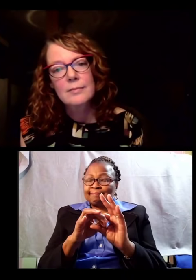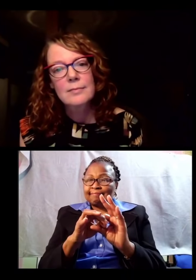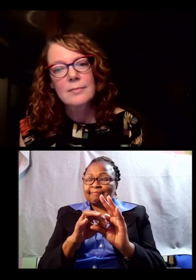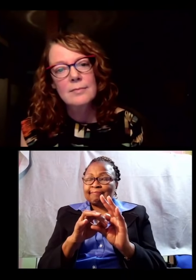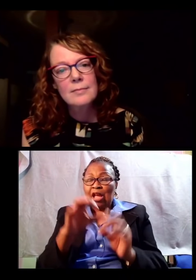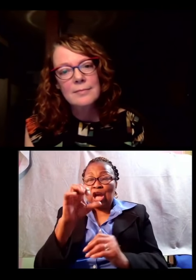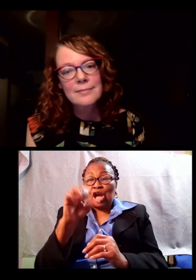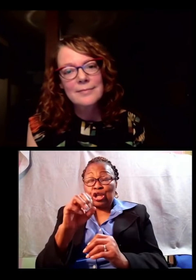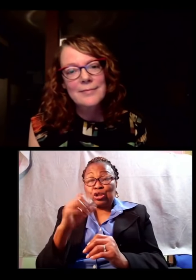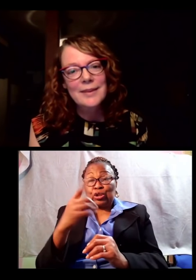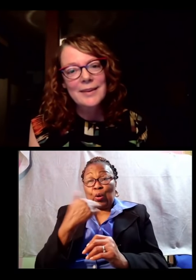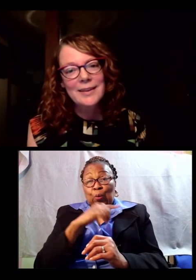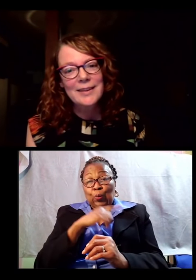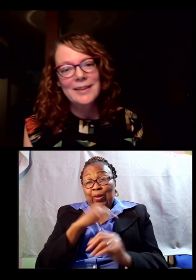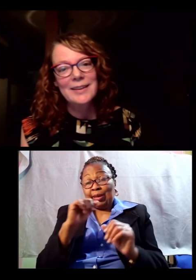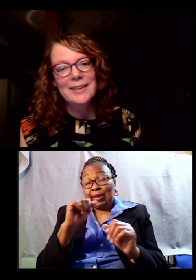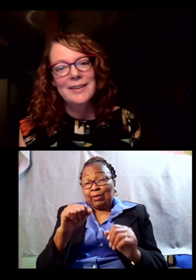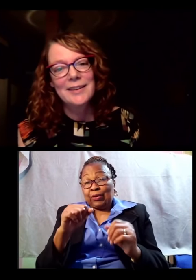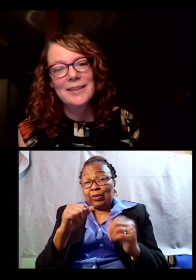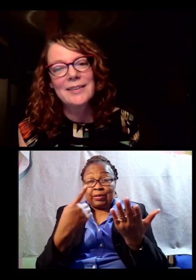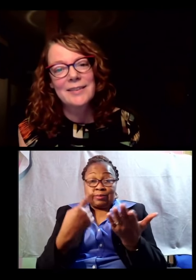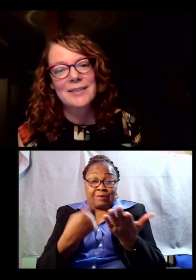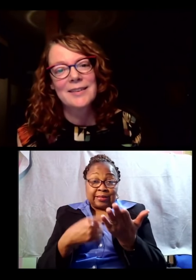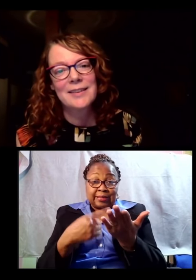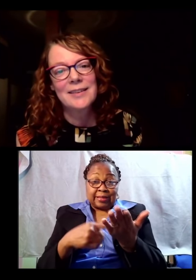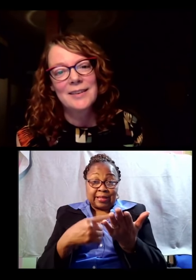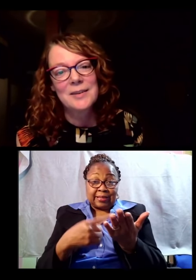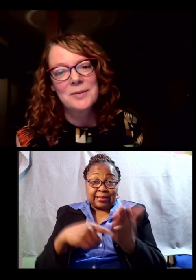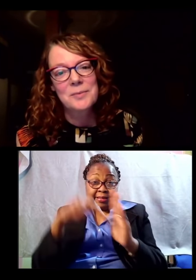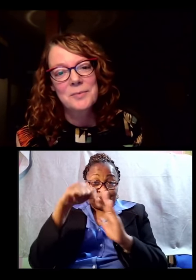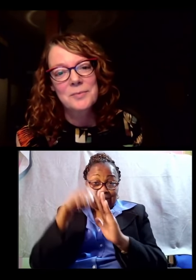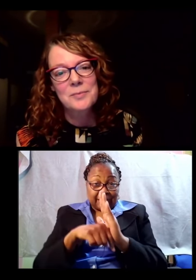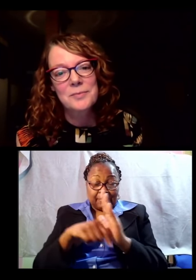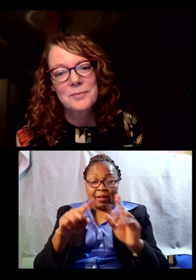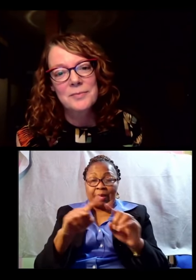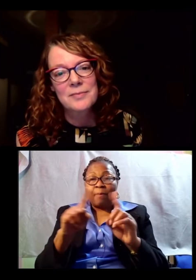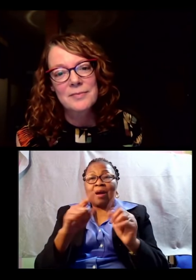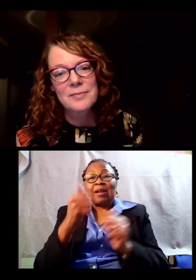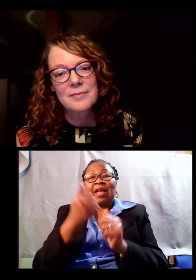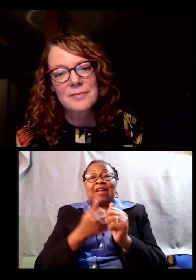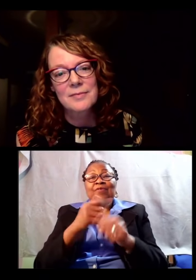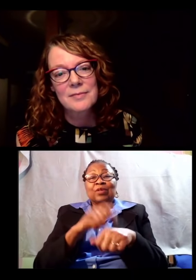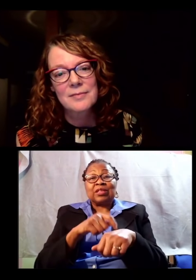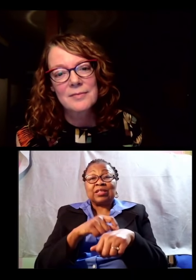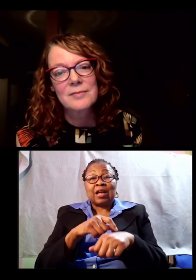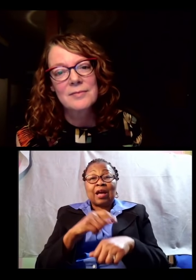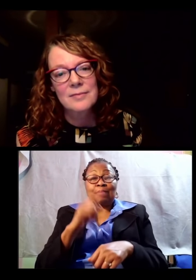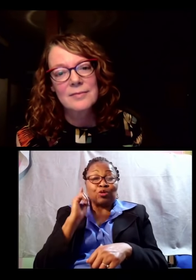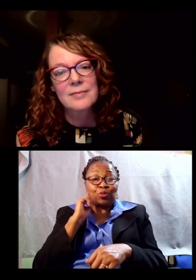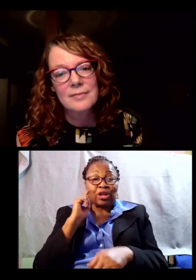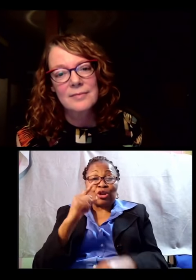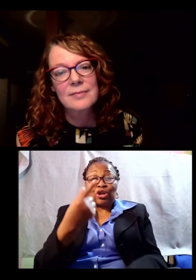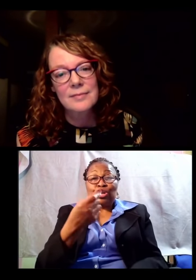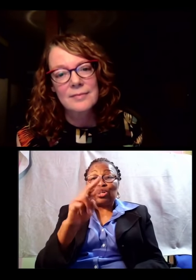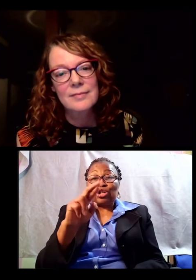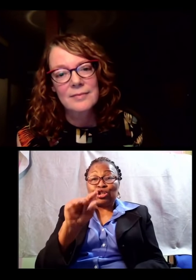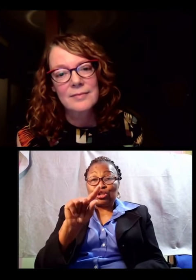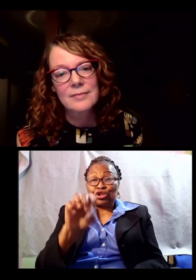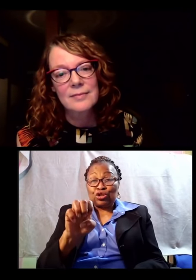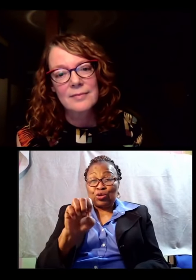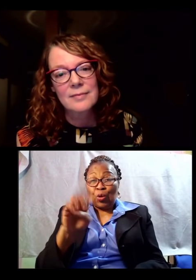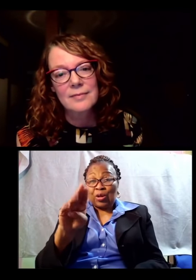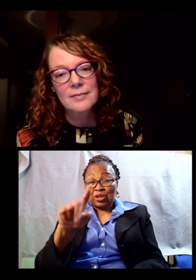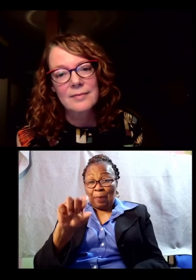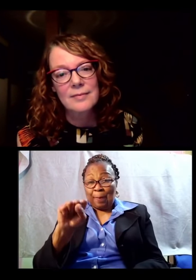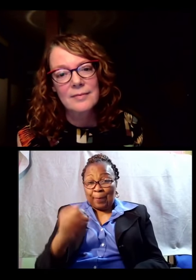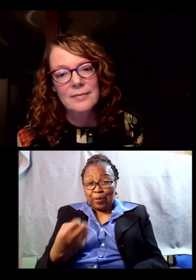So we could go into this in some detail, but every time you hear somebody like George W. Bush quoting A City Upon a Hill, A